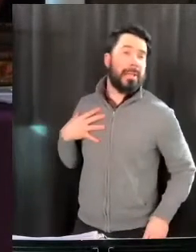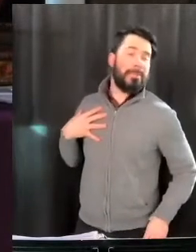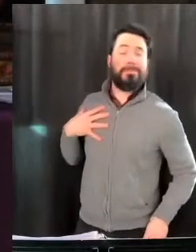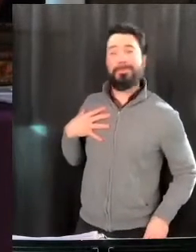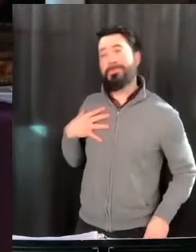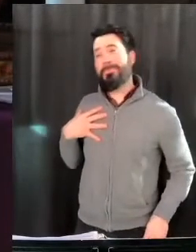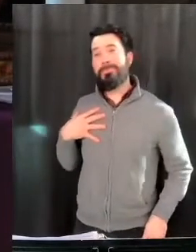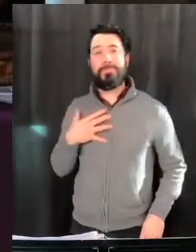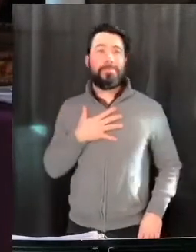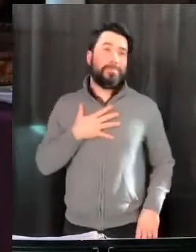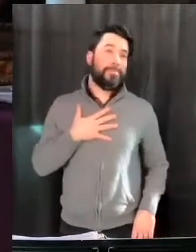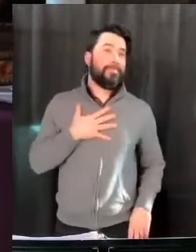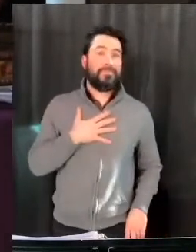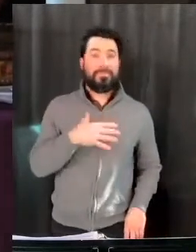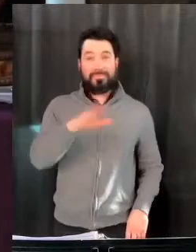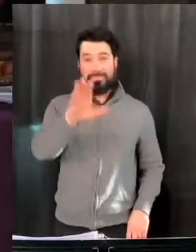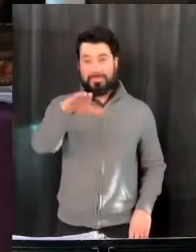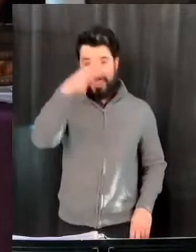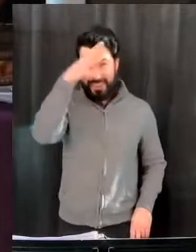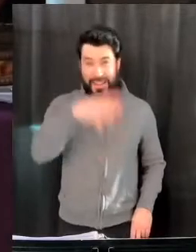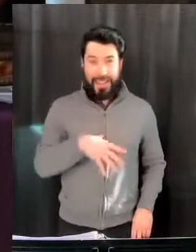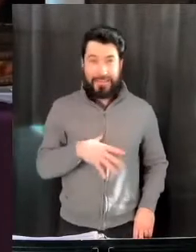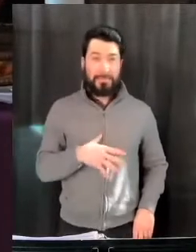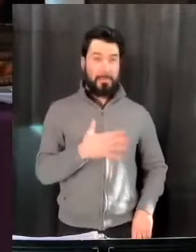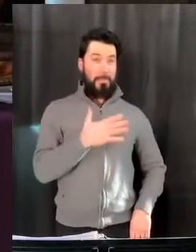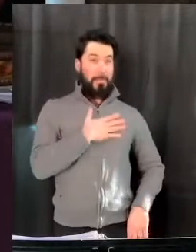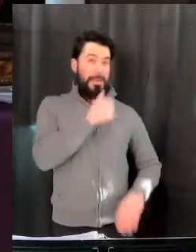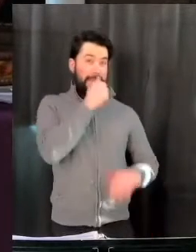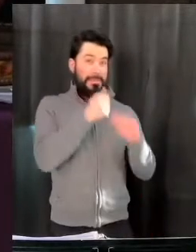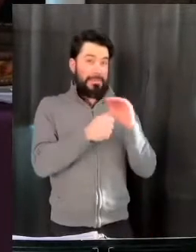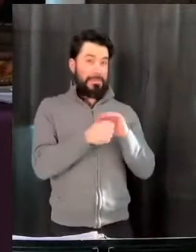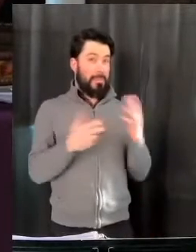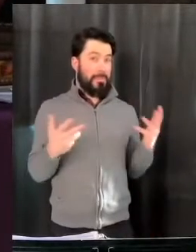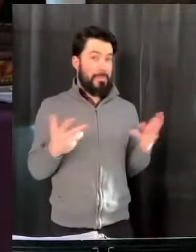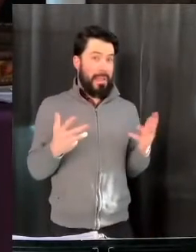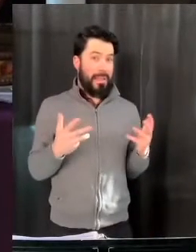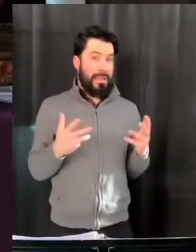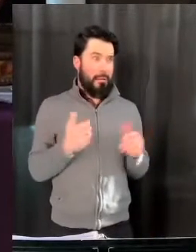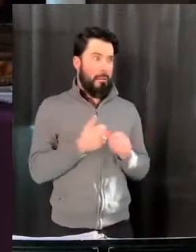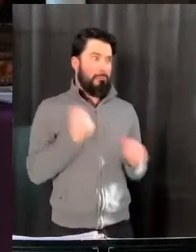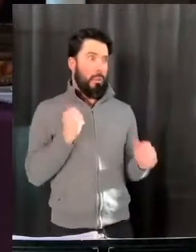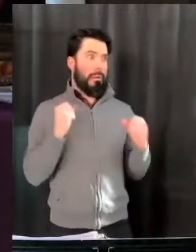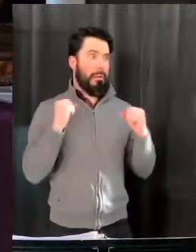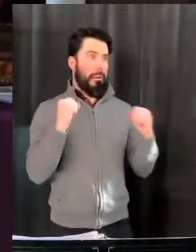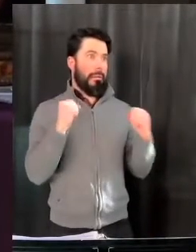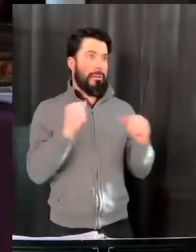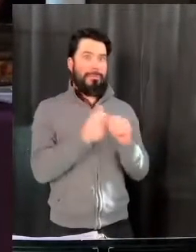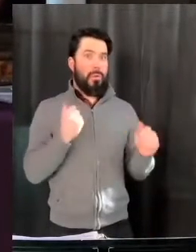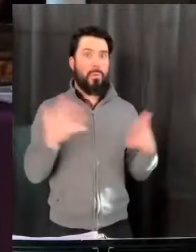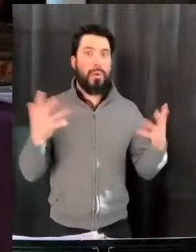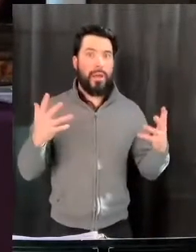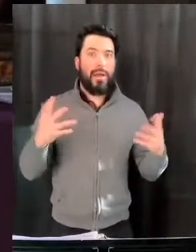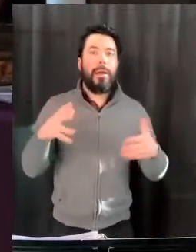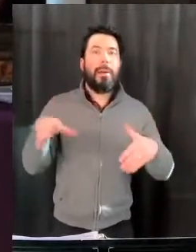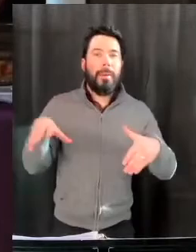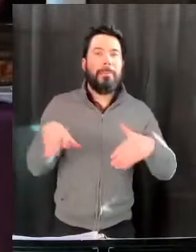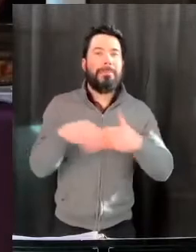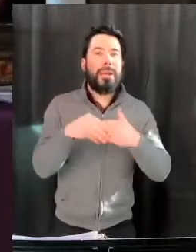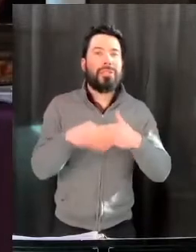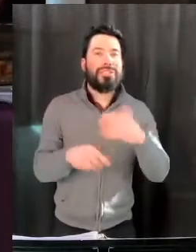And in fact, guys, if you want to know a secret to get away from all that exercise stuff, that secret is